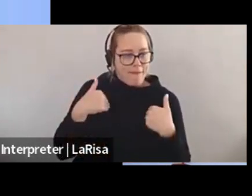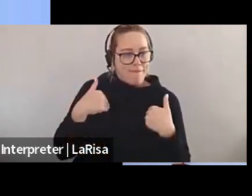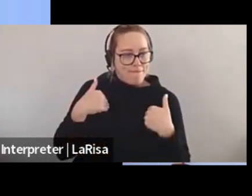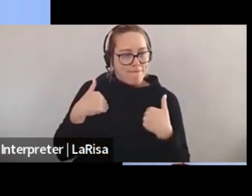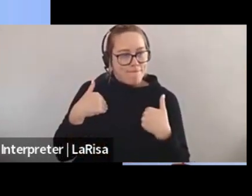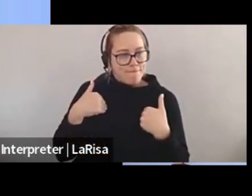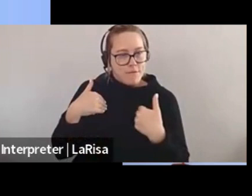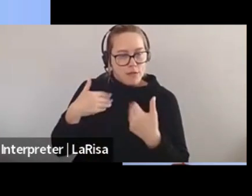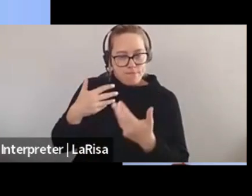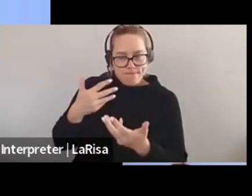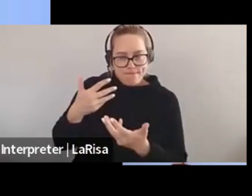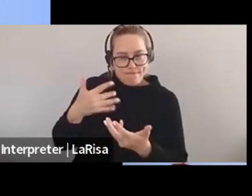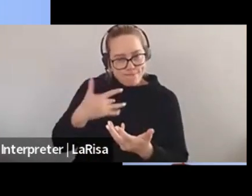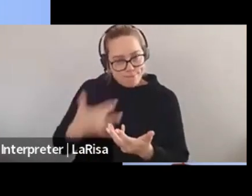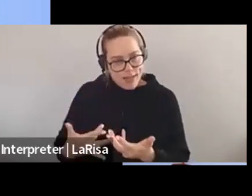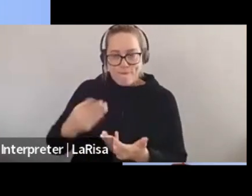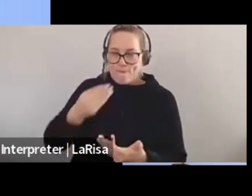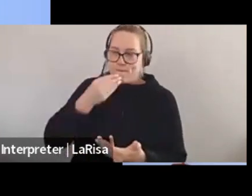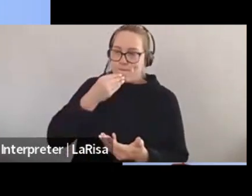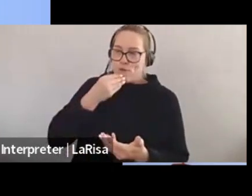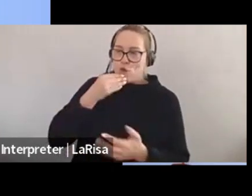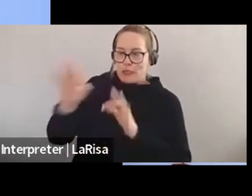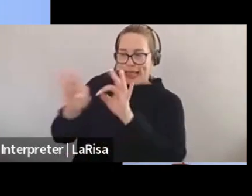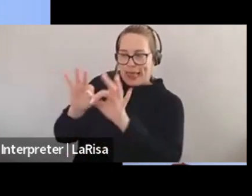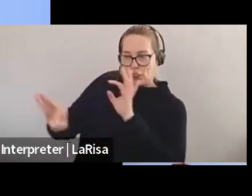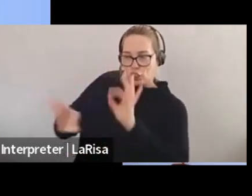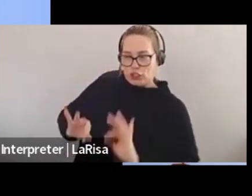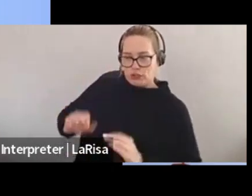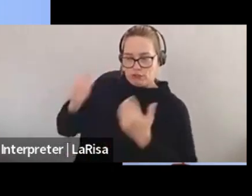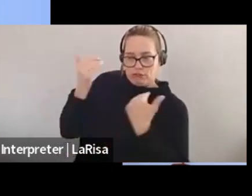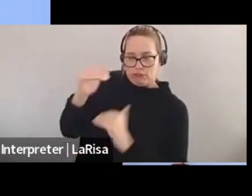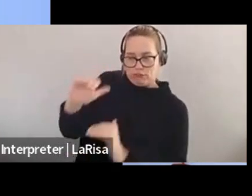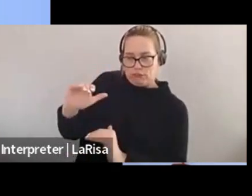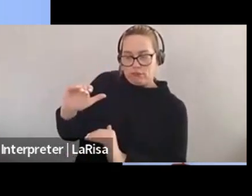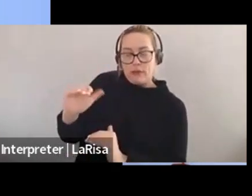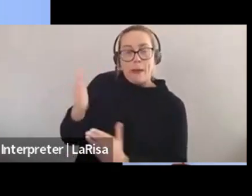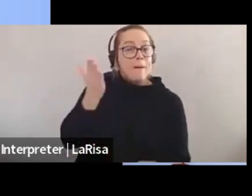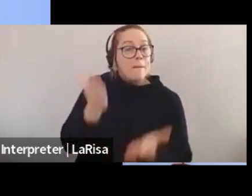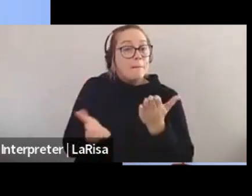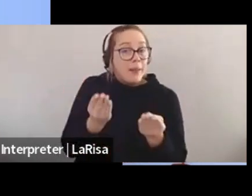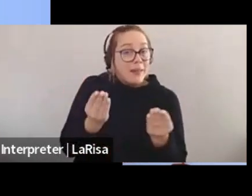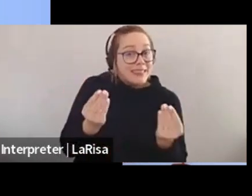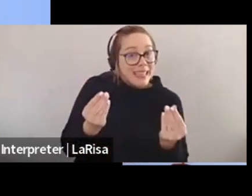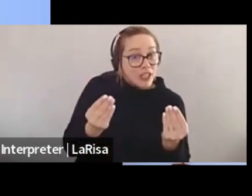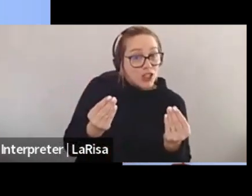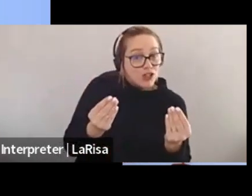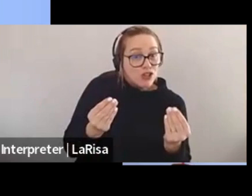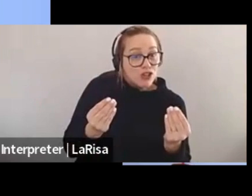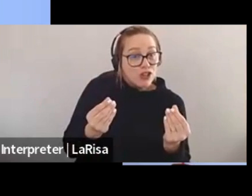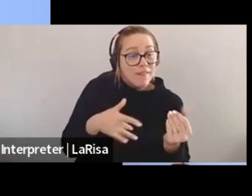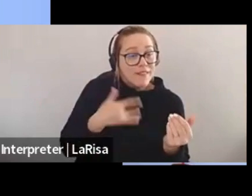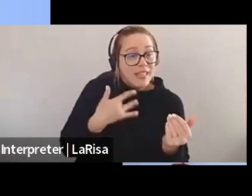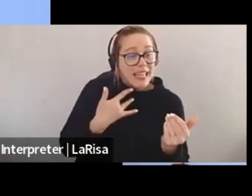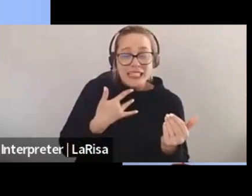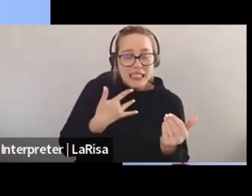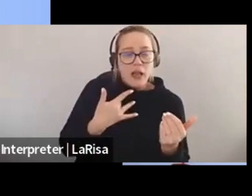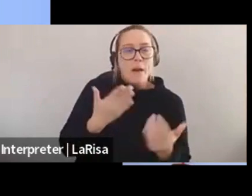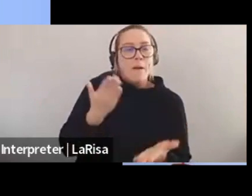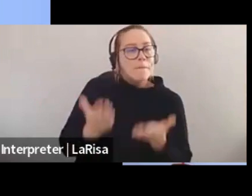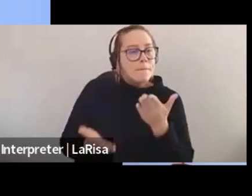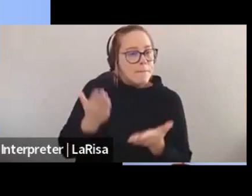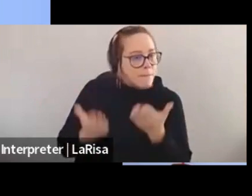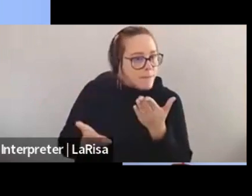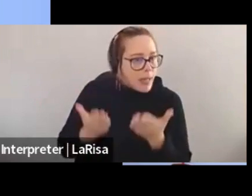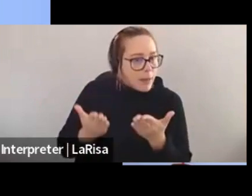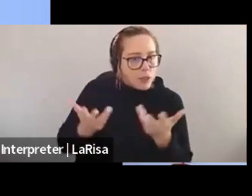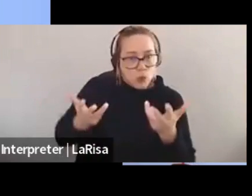that people with autism engage in food selectivity. And that just means that they only eat certain foods or textures, or